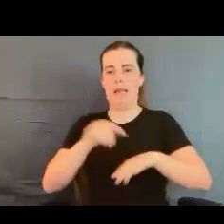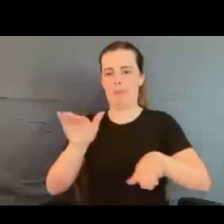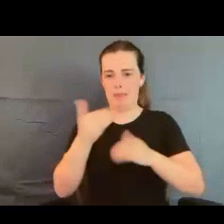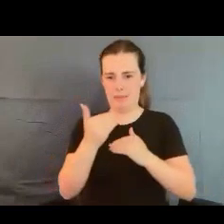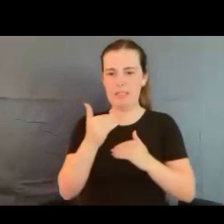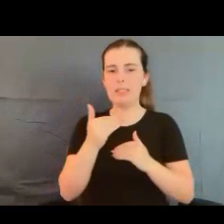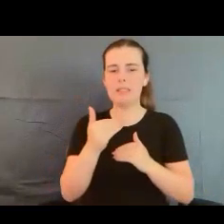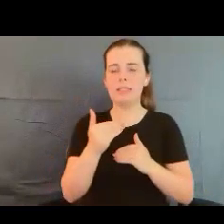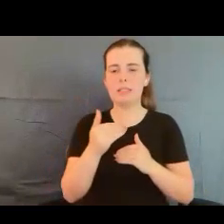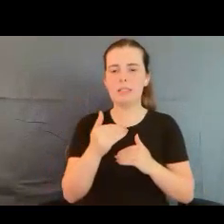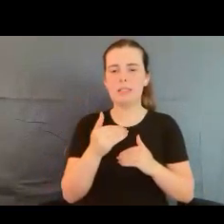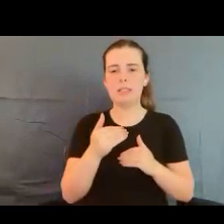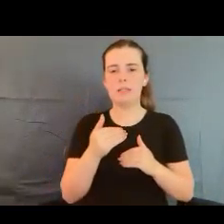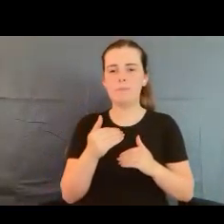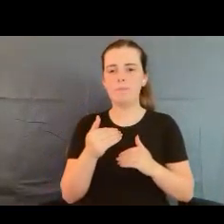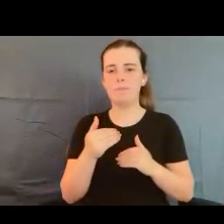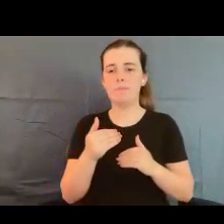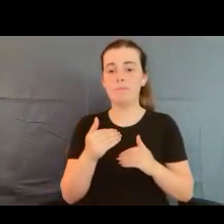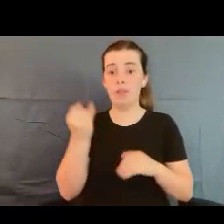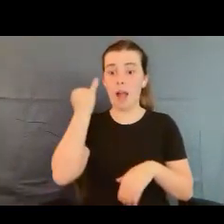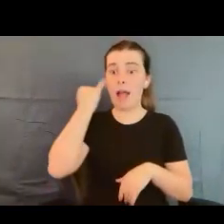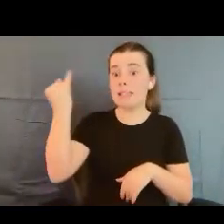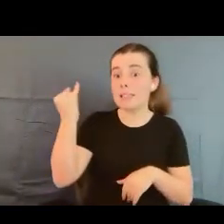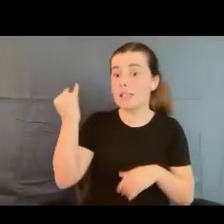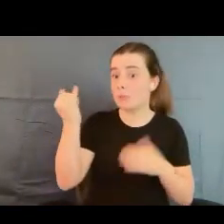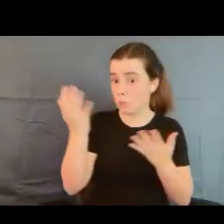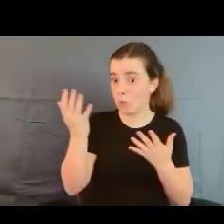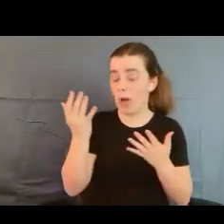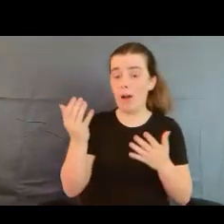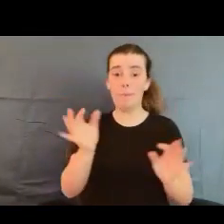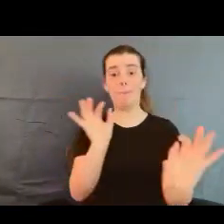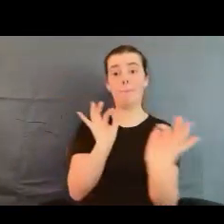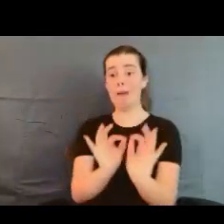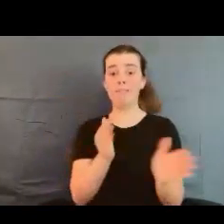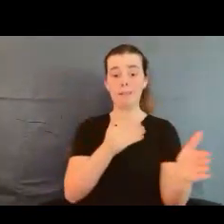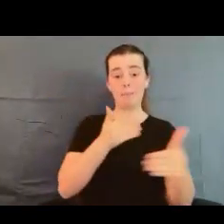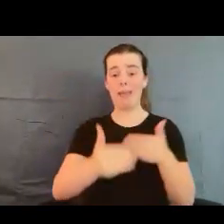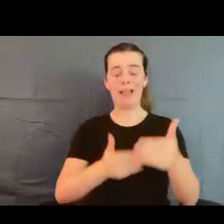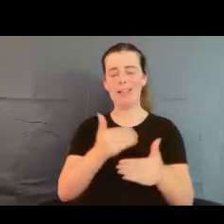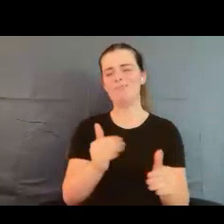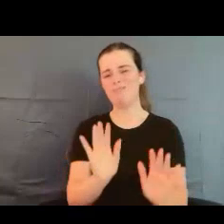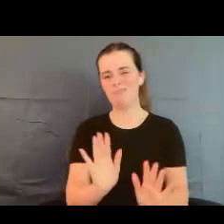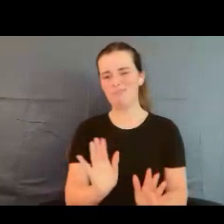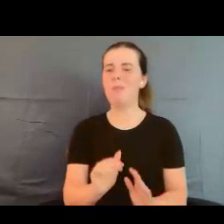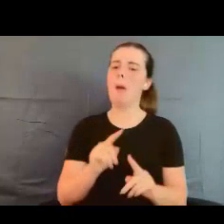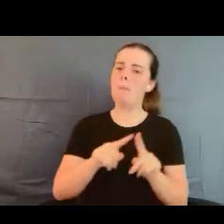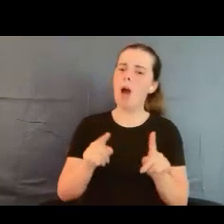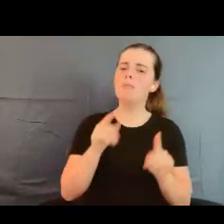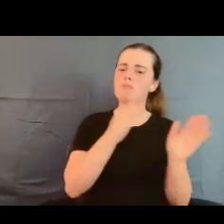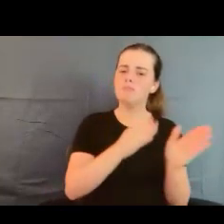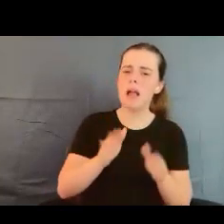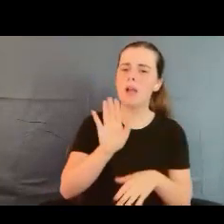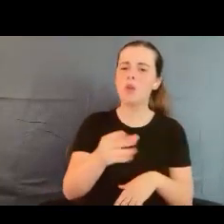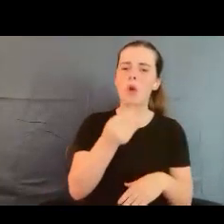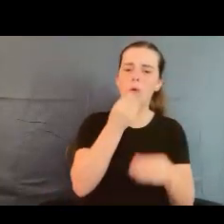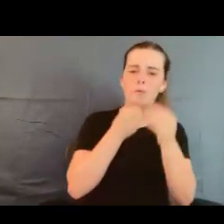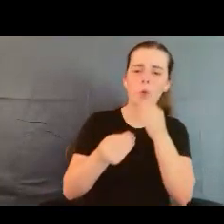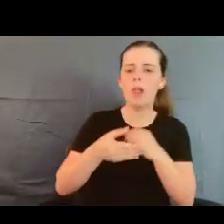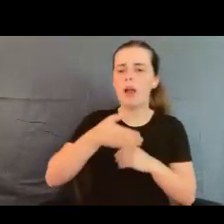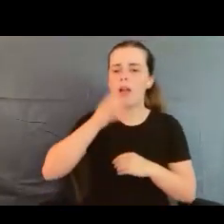main idea behind that is not that you have a perfect pace that you're trying to follow, but mainly so that you can plan how much fuel and hydration you want for that amount of